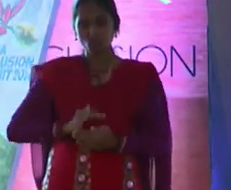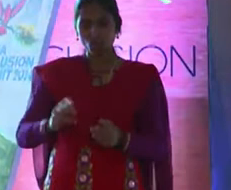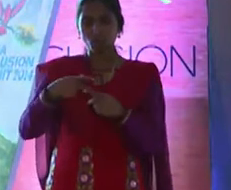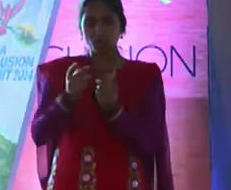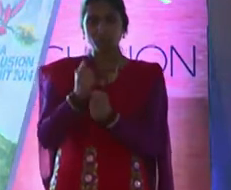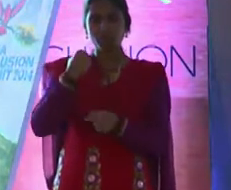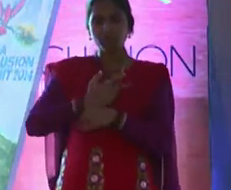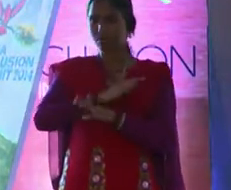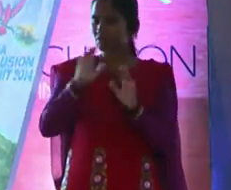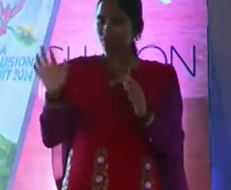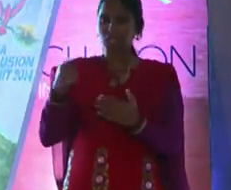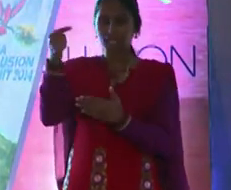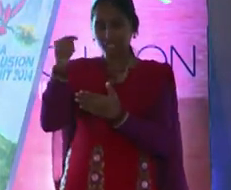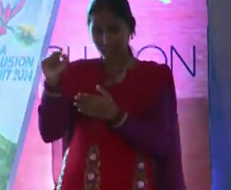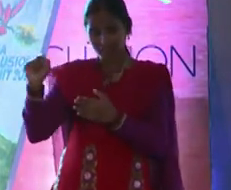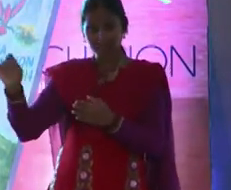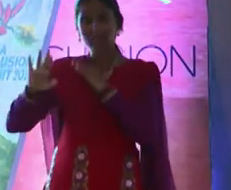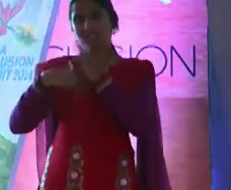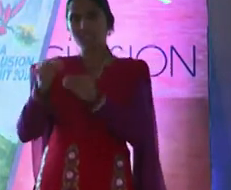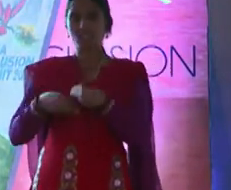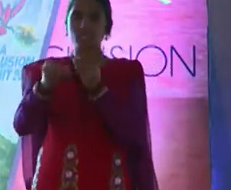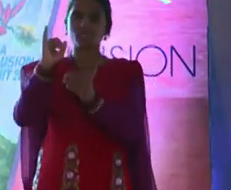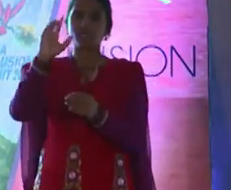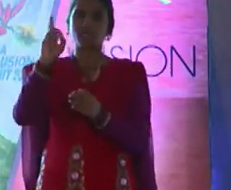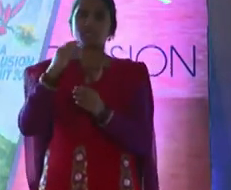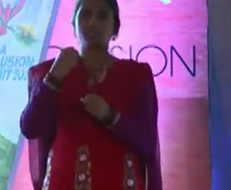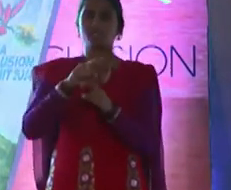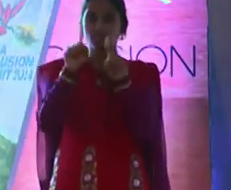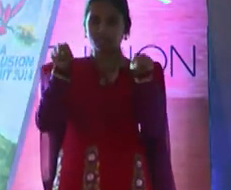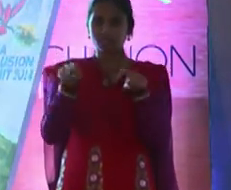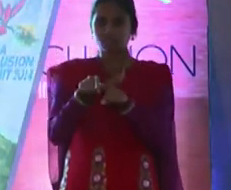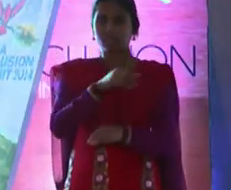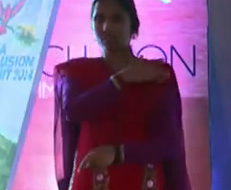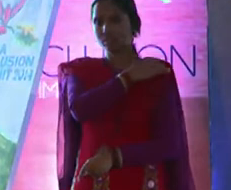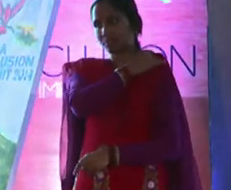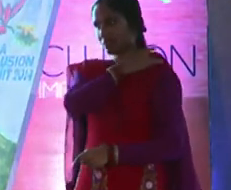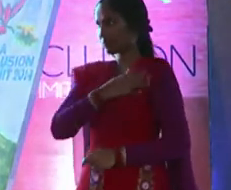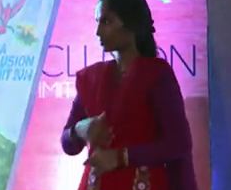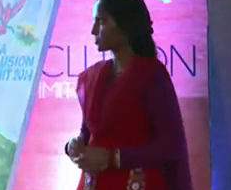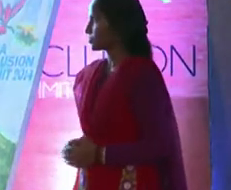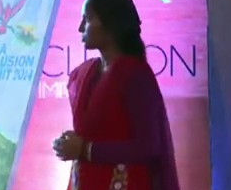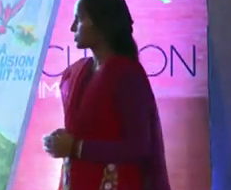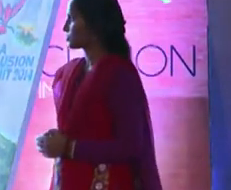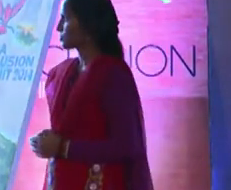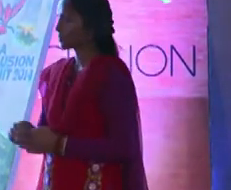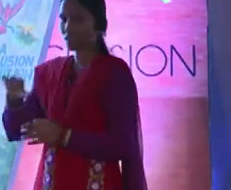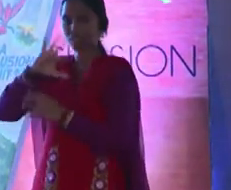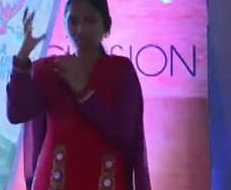which is in the soft copies. Maharashtra has a database. What we will do is collate all this database so that it all comes